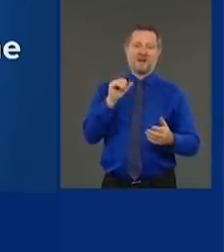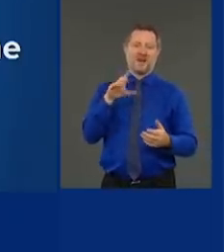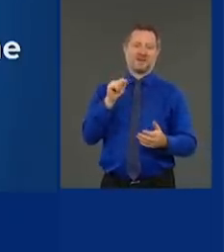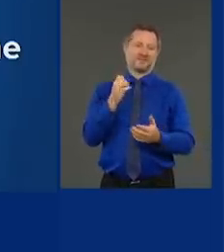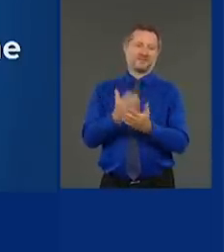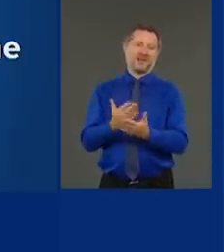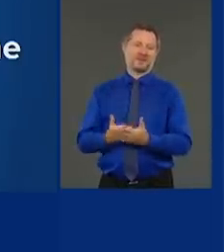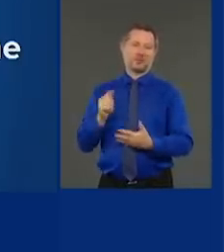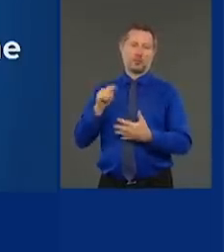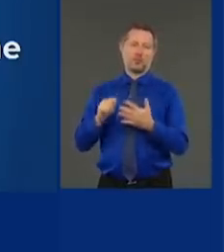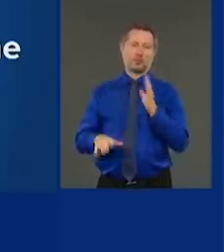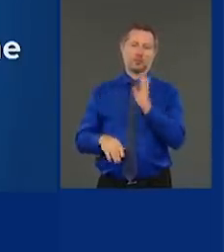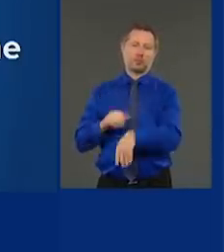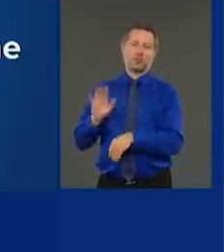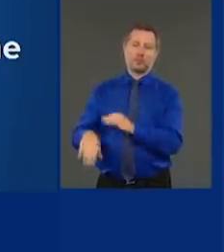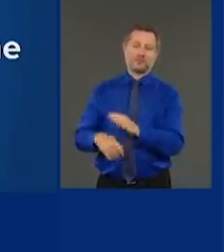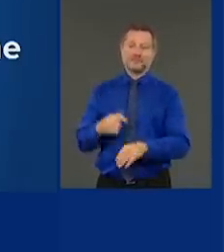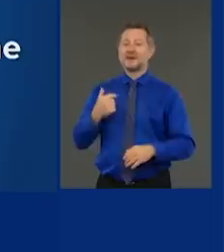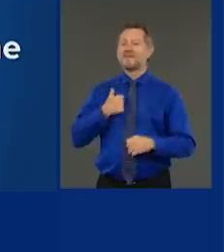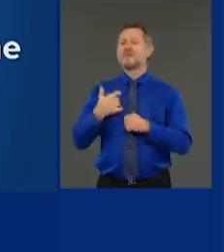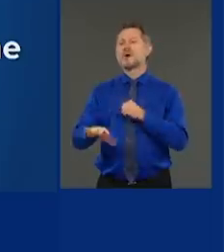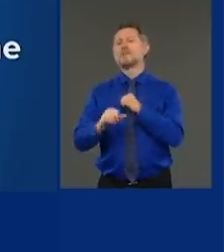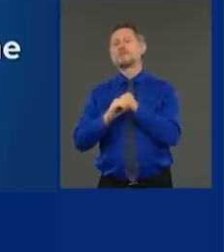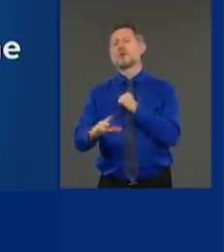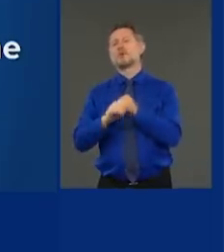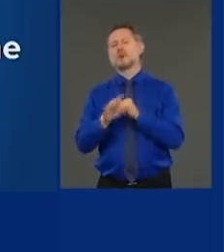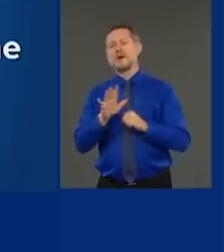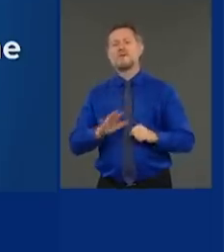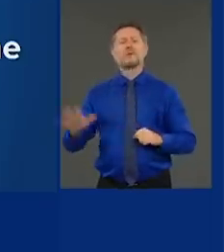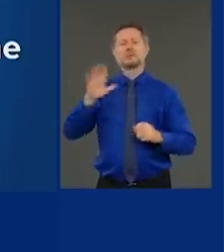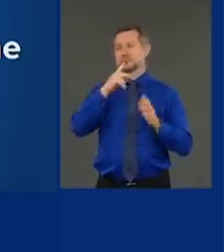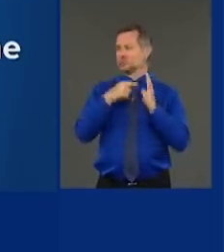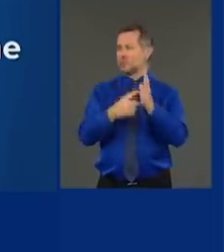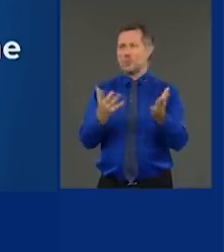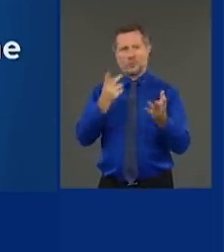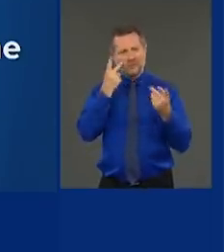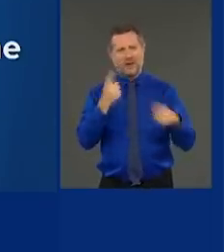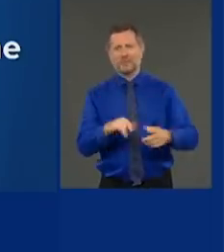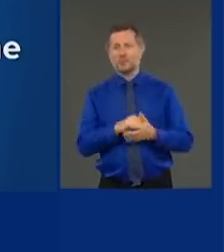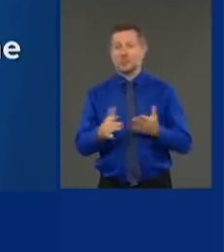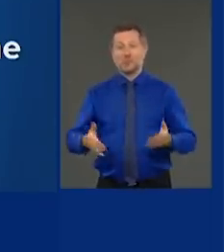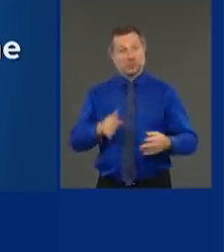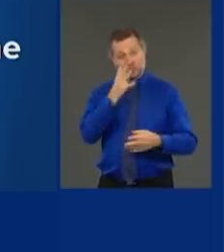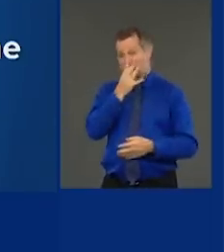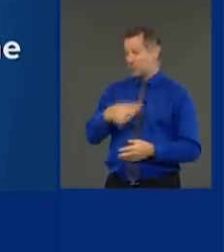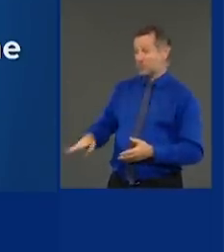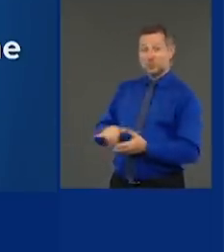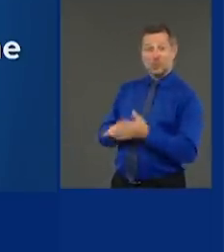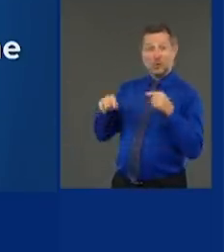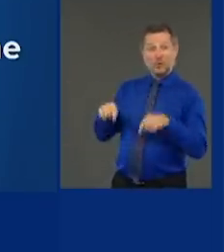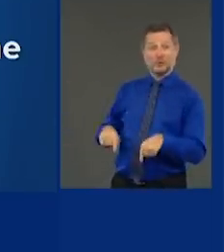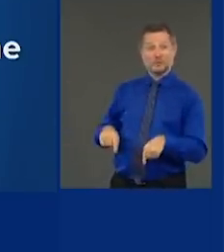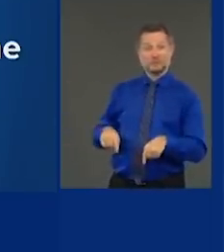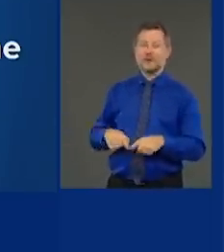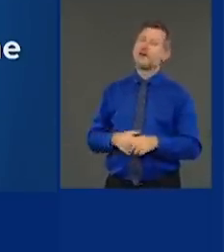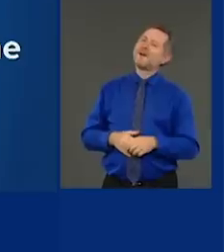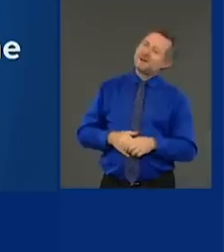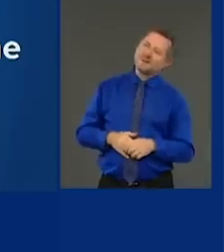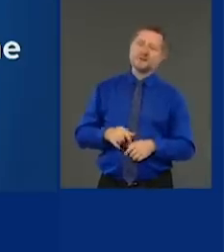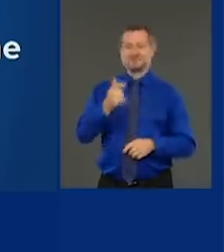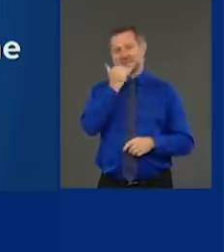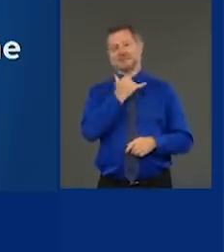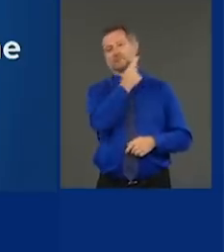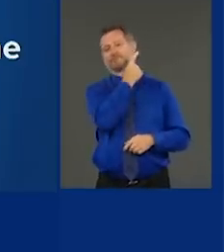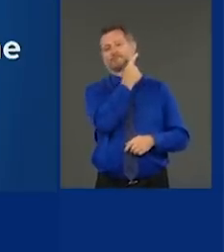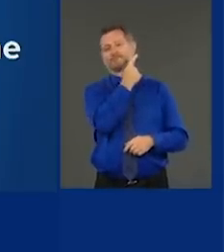was broadcast across the country. That was a mistake. It was a mistake to see